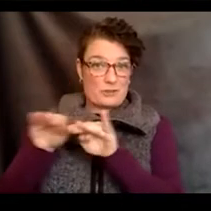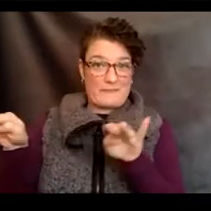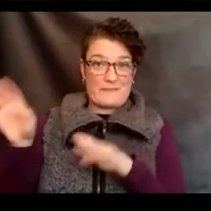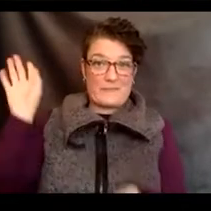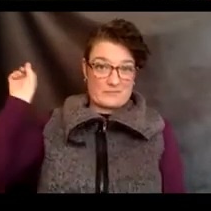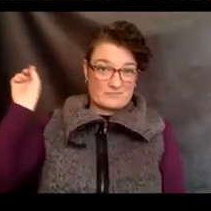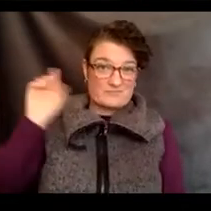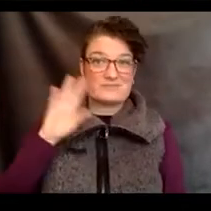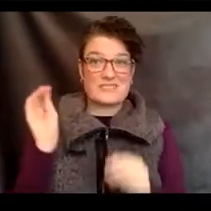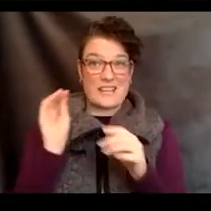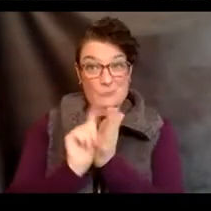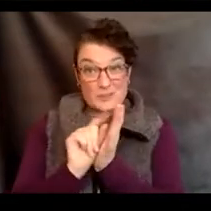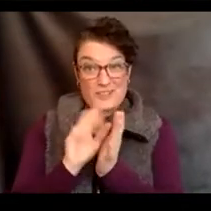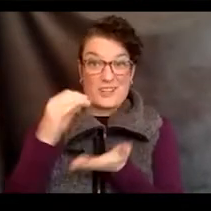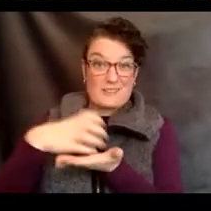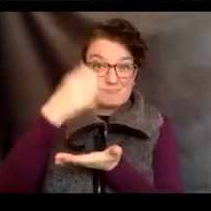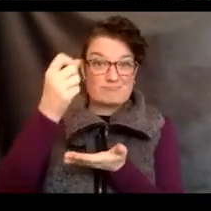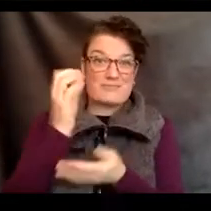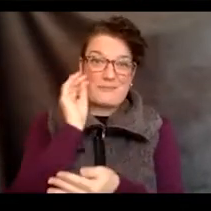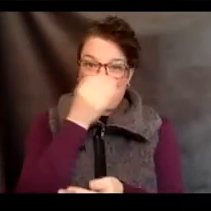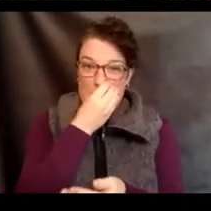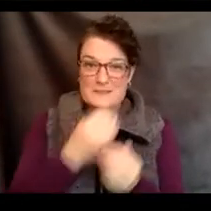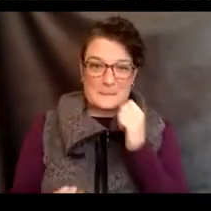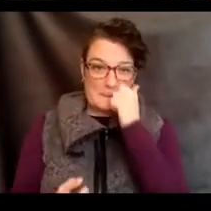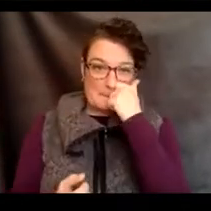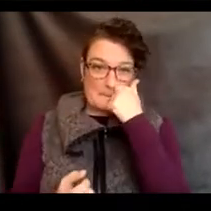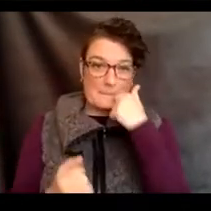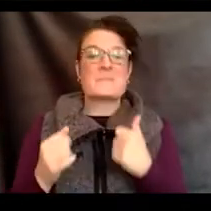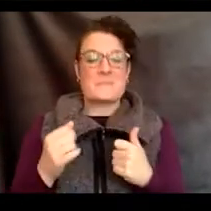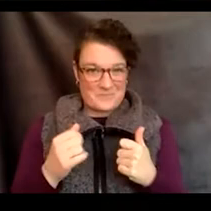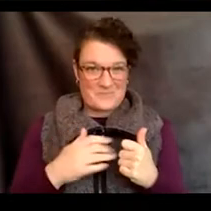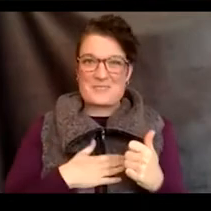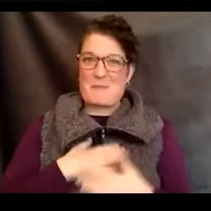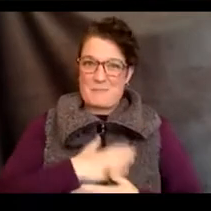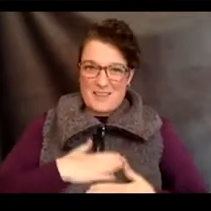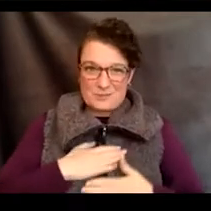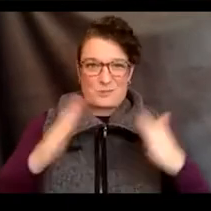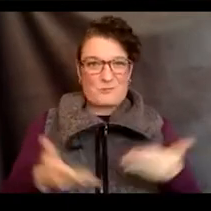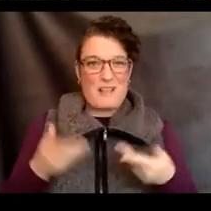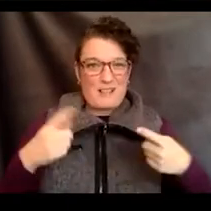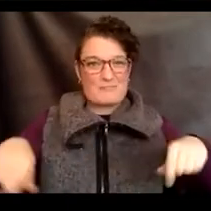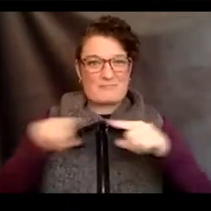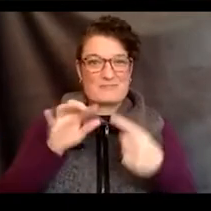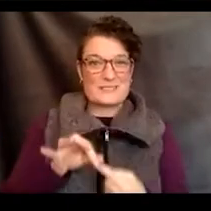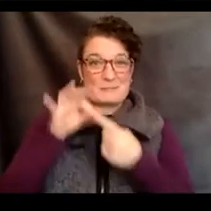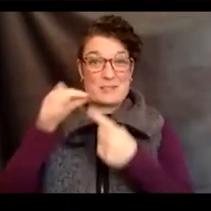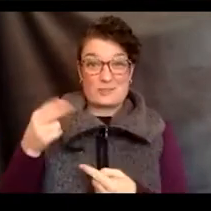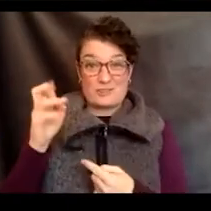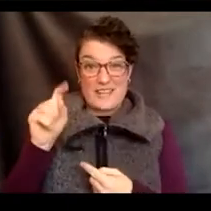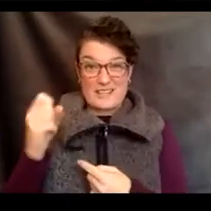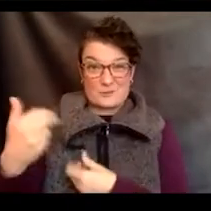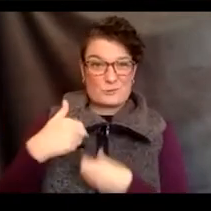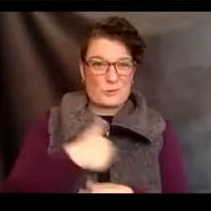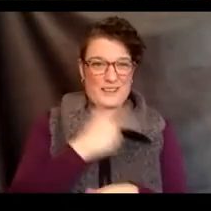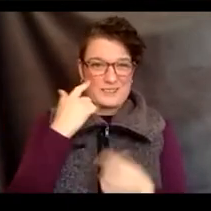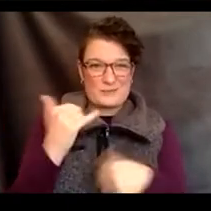a printer and a vase of flowers on the other. It is my great pleasure to welcome all of our special guests to join us for this